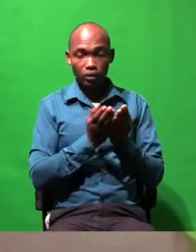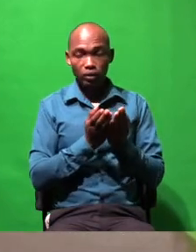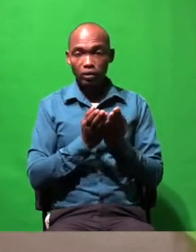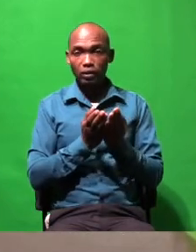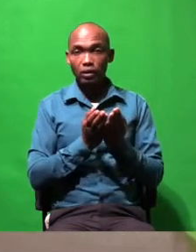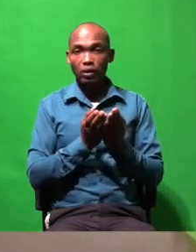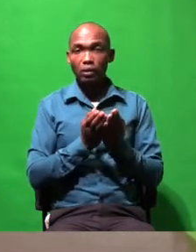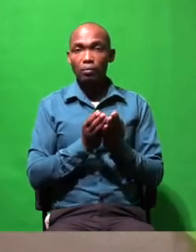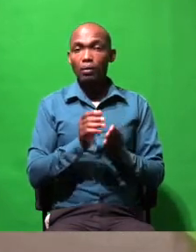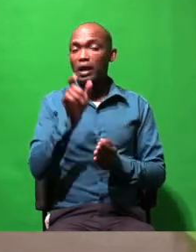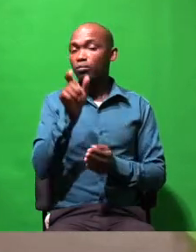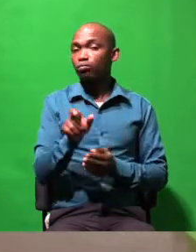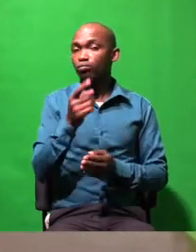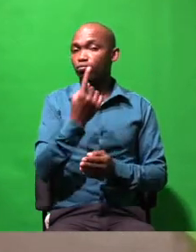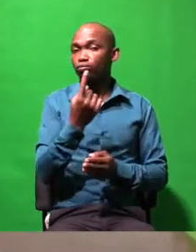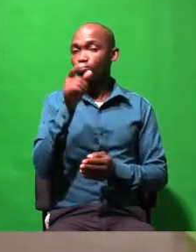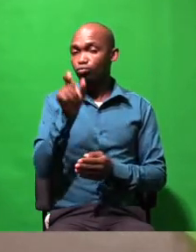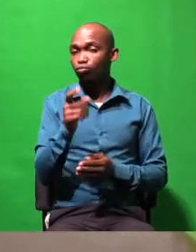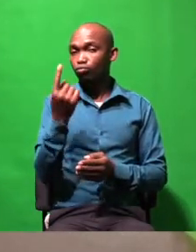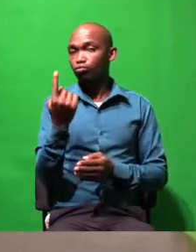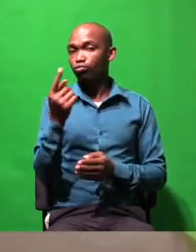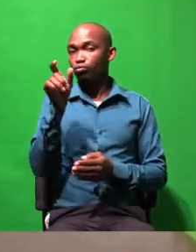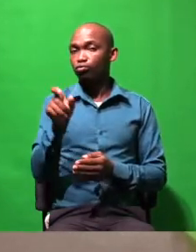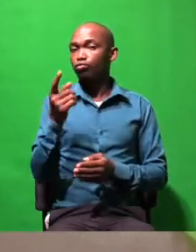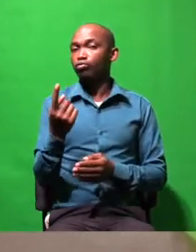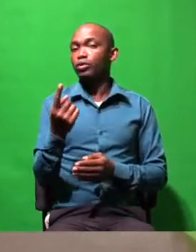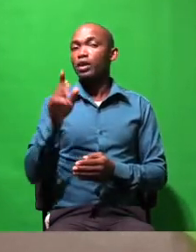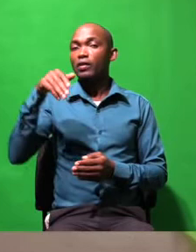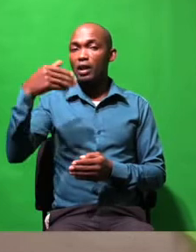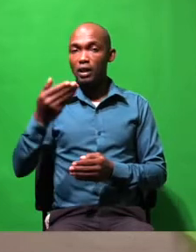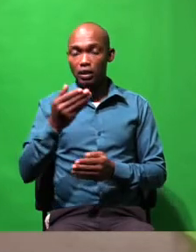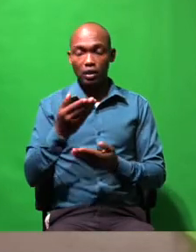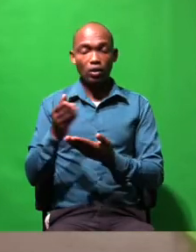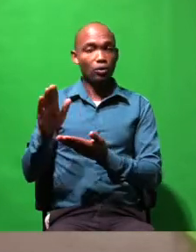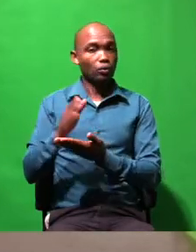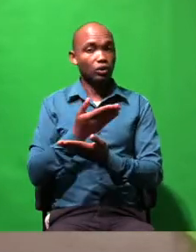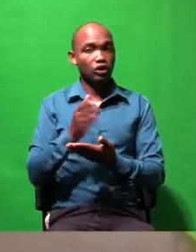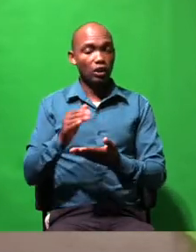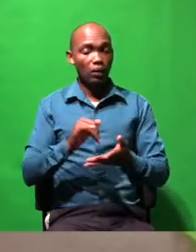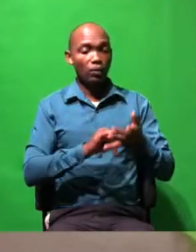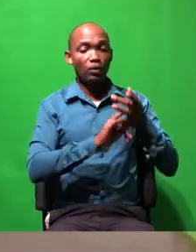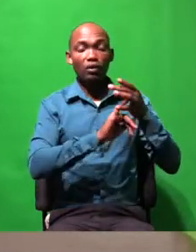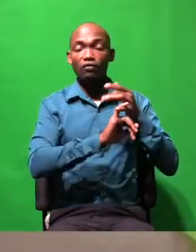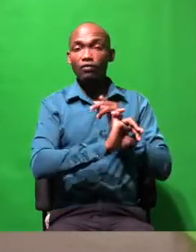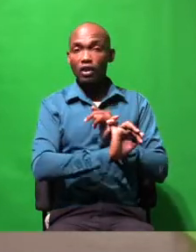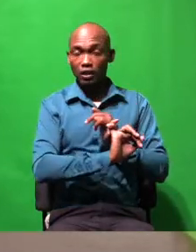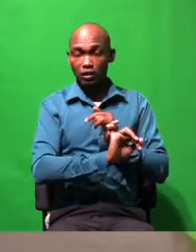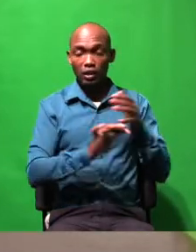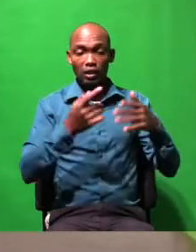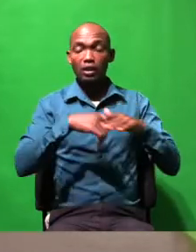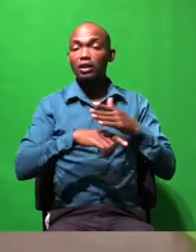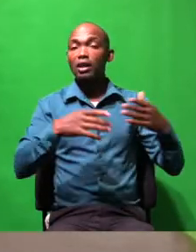by individual first, then we shall share with our fellow within a